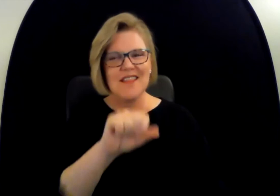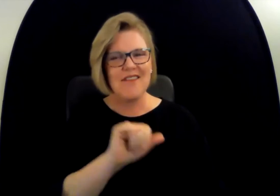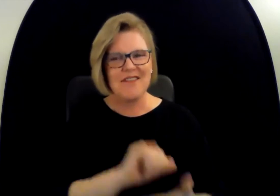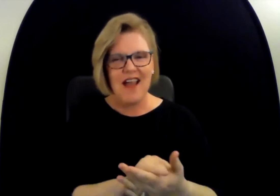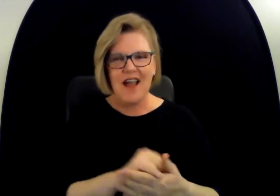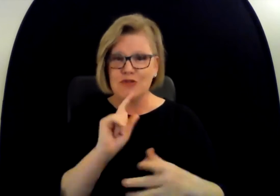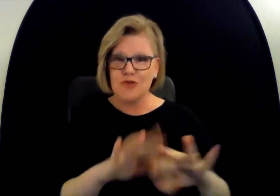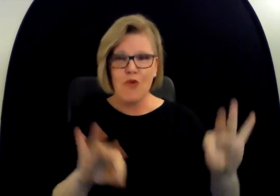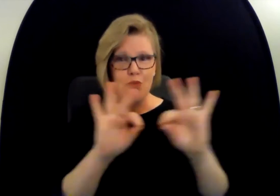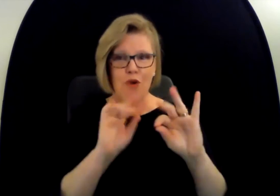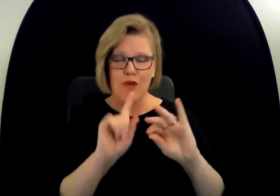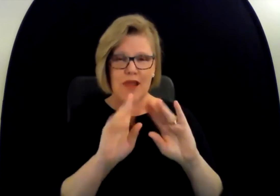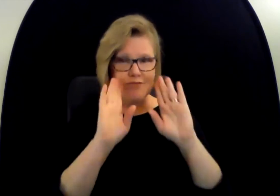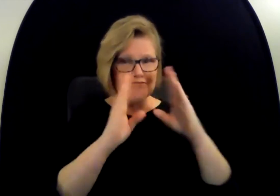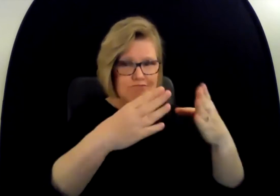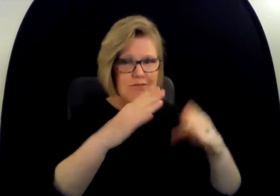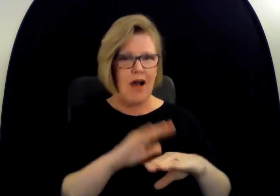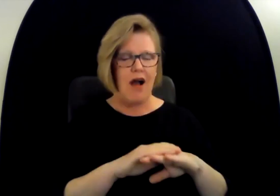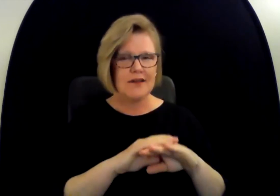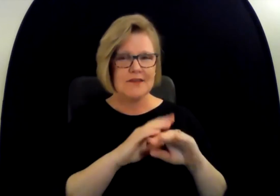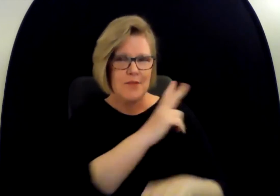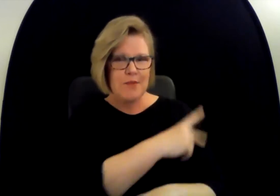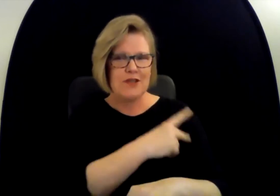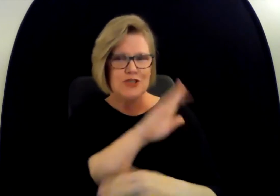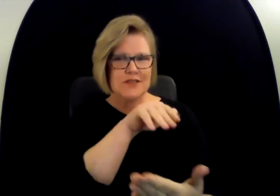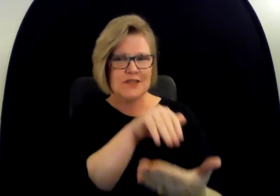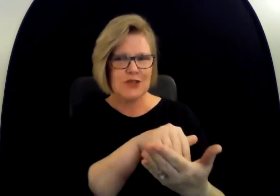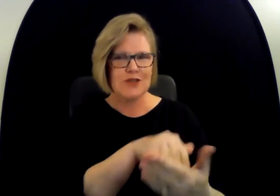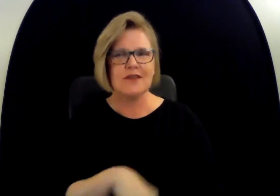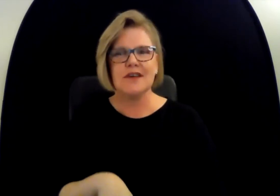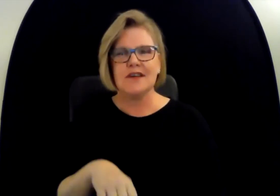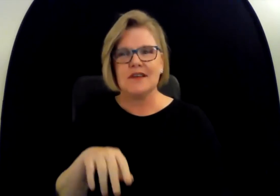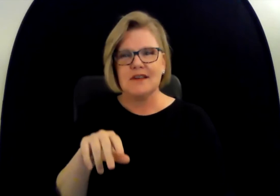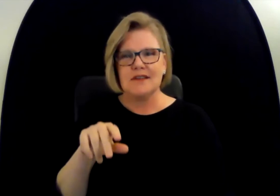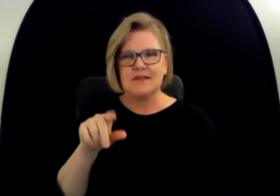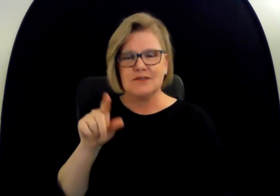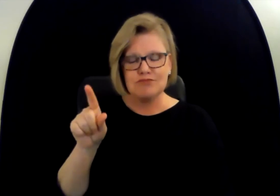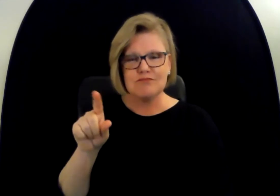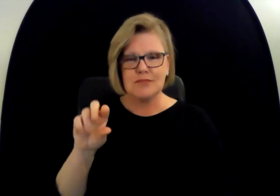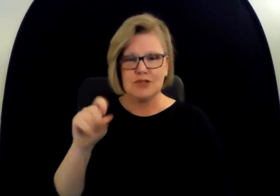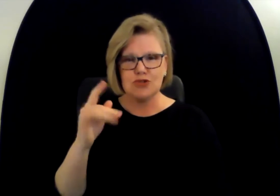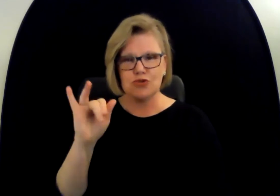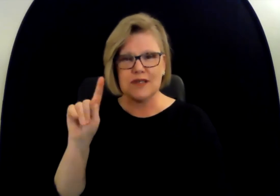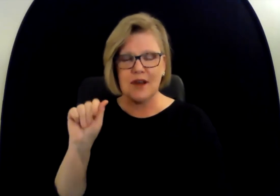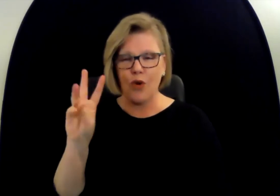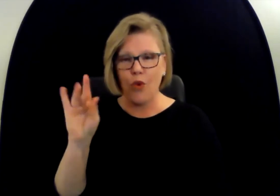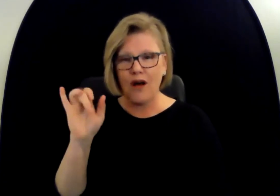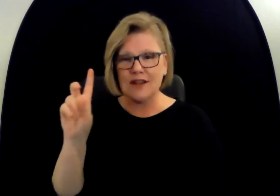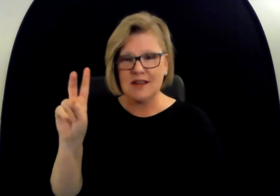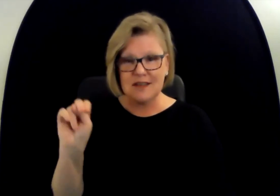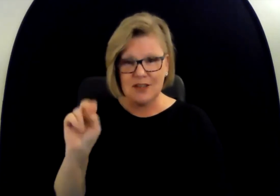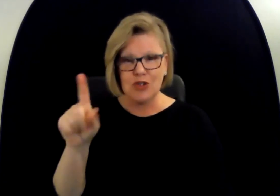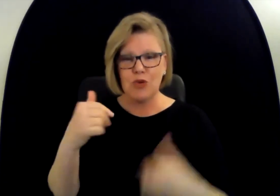it's really directed and patient-centered. Director Walden, do you have thoughts on that as well, especially from your experience from the harm reduction